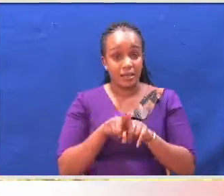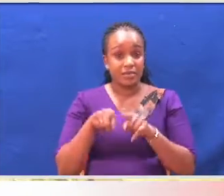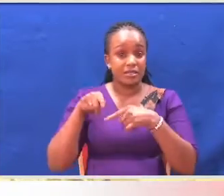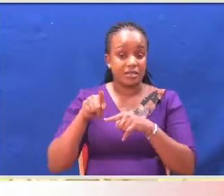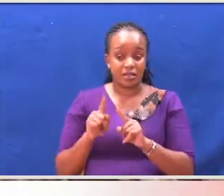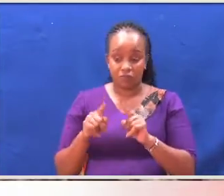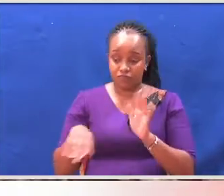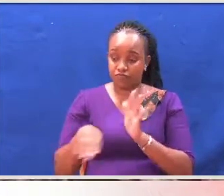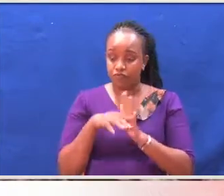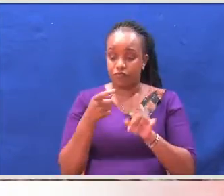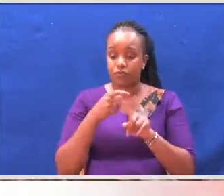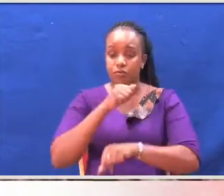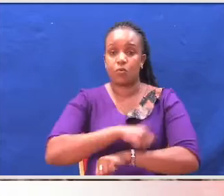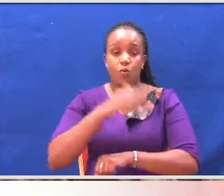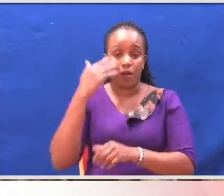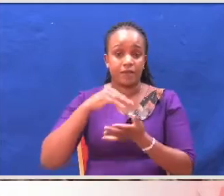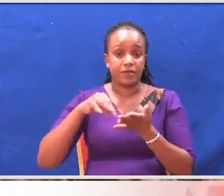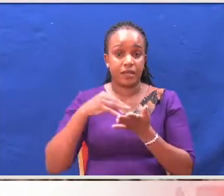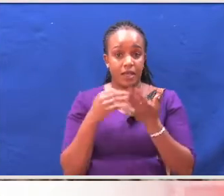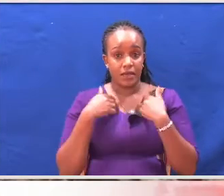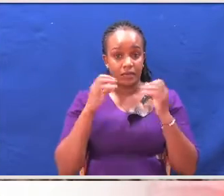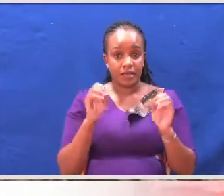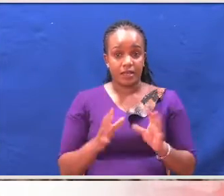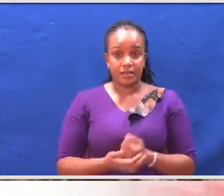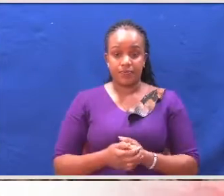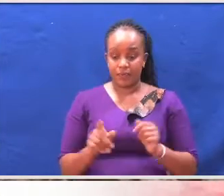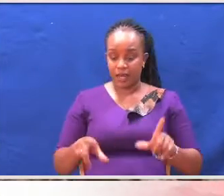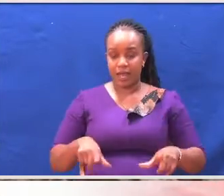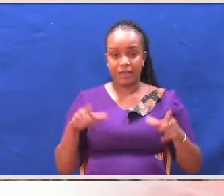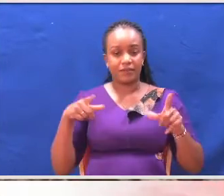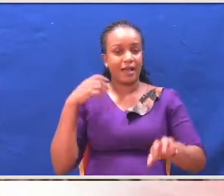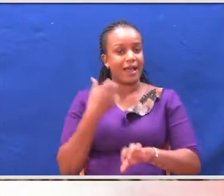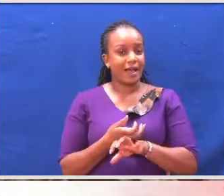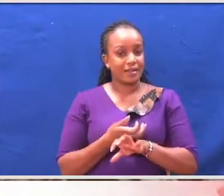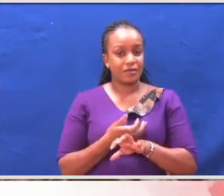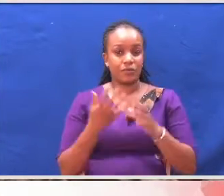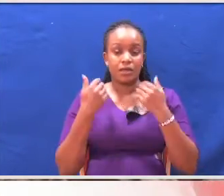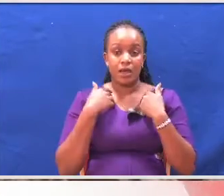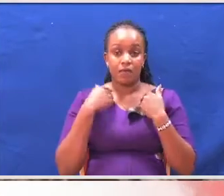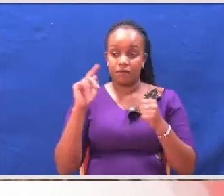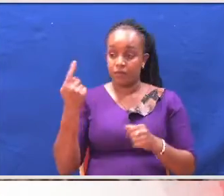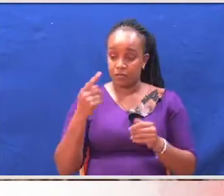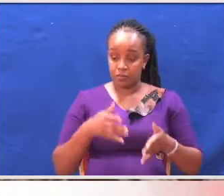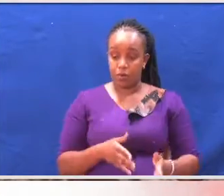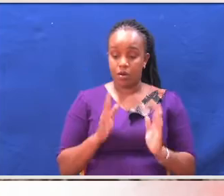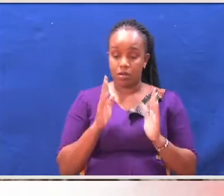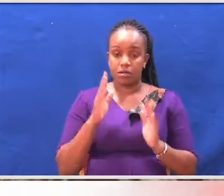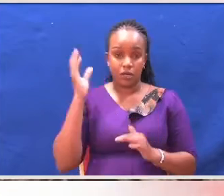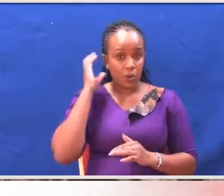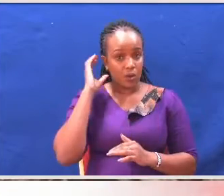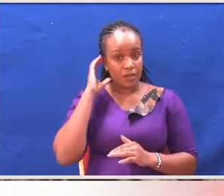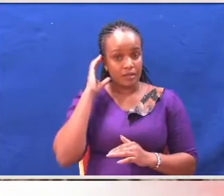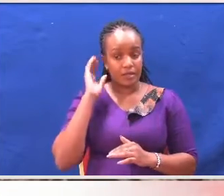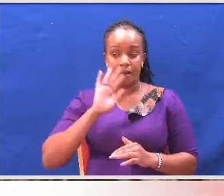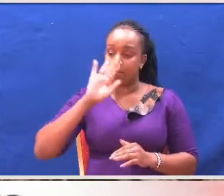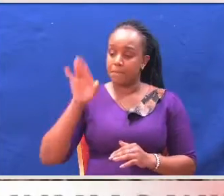lack of fees. Maisha bado ni magumu. Firstborn ako college Matili Technical Training Institute. Hajaripoti